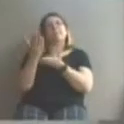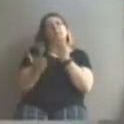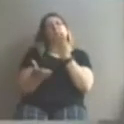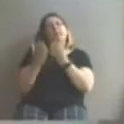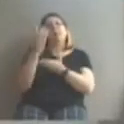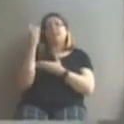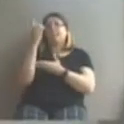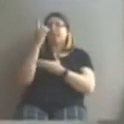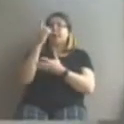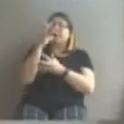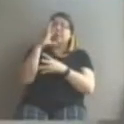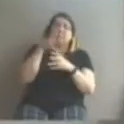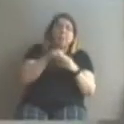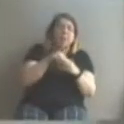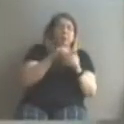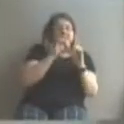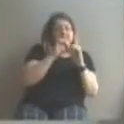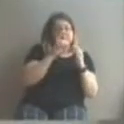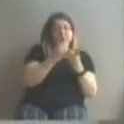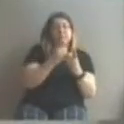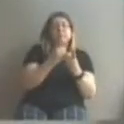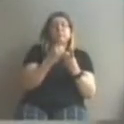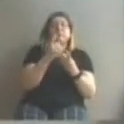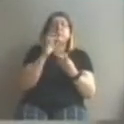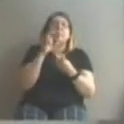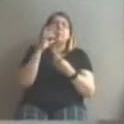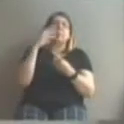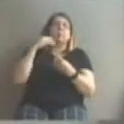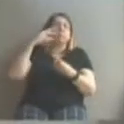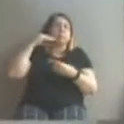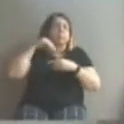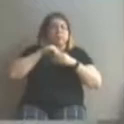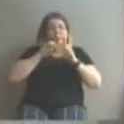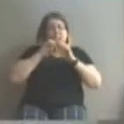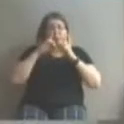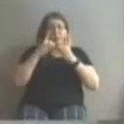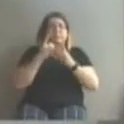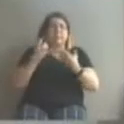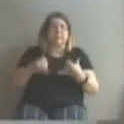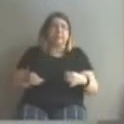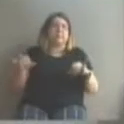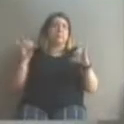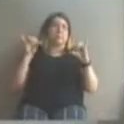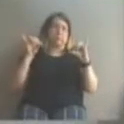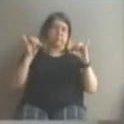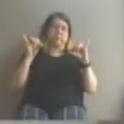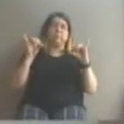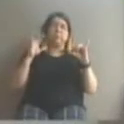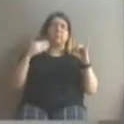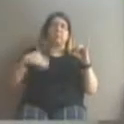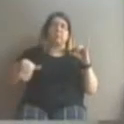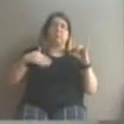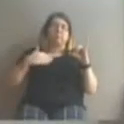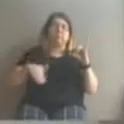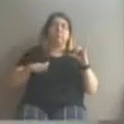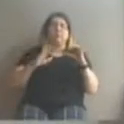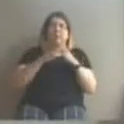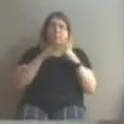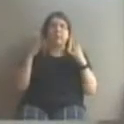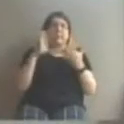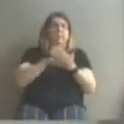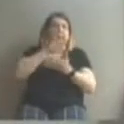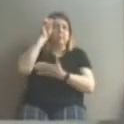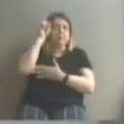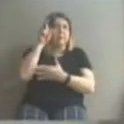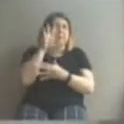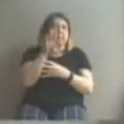who might be a part of the district or had previous experience within our district, there's still going to be quite a bit of learning that has